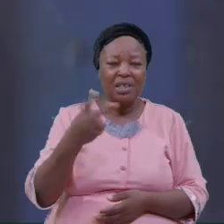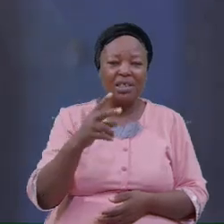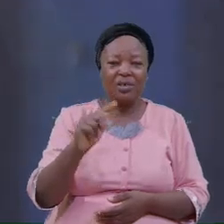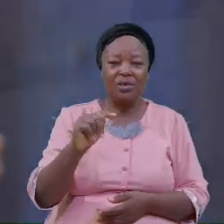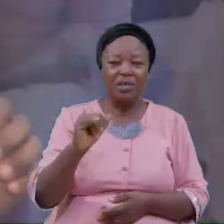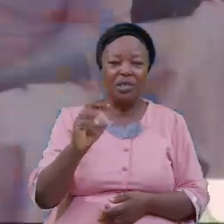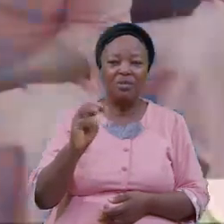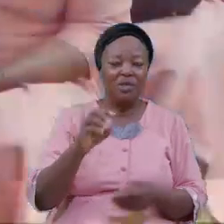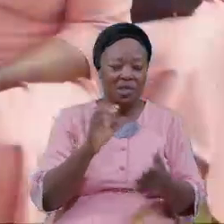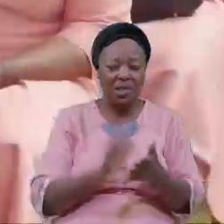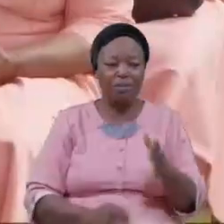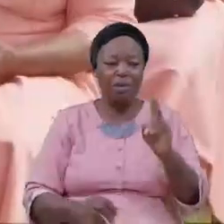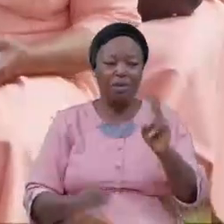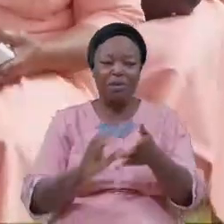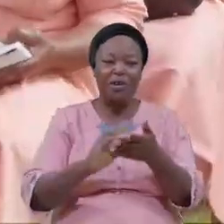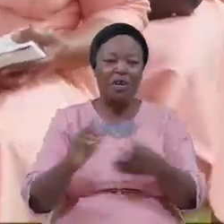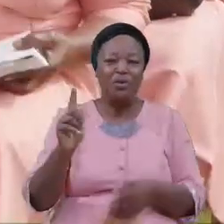2, verse 21.